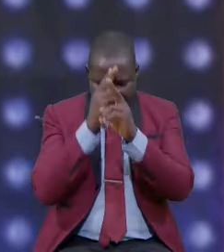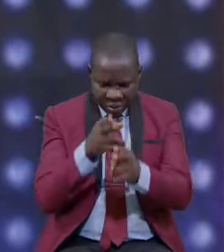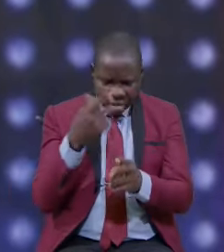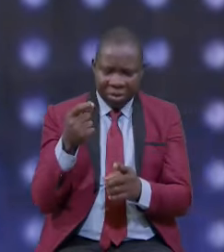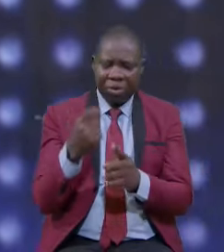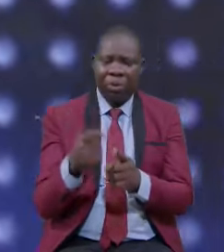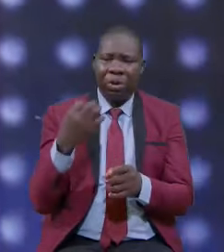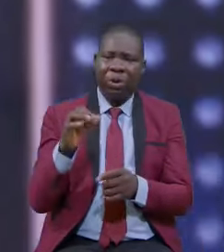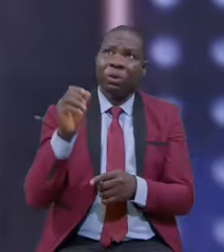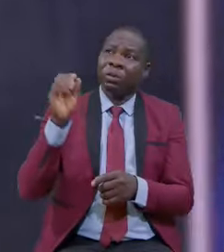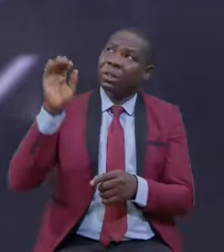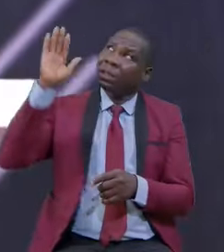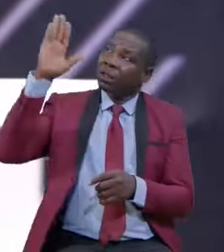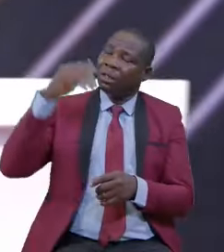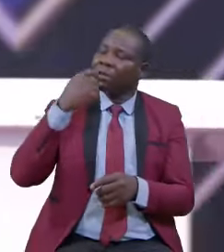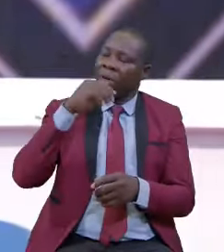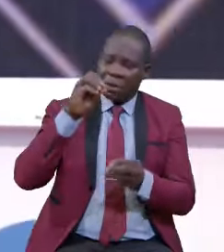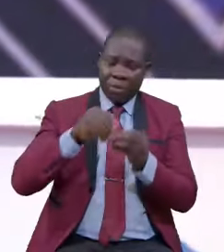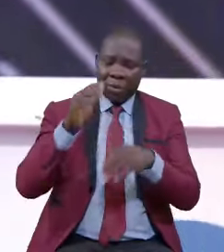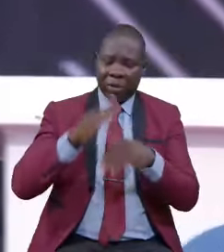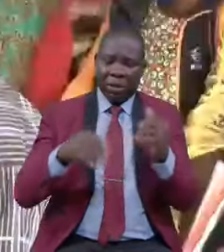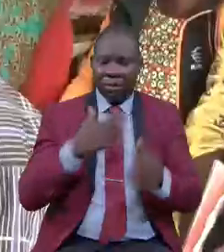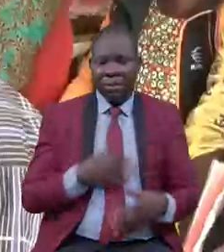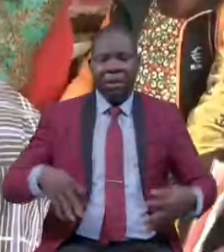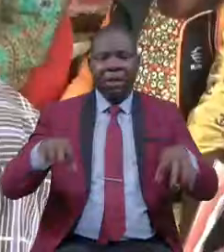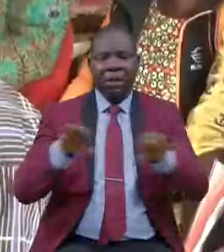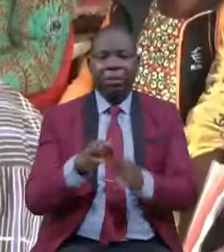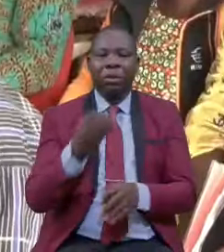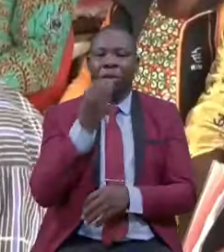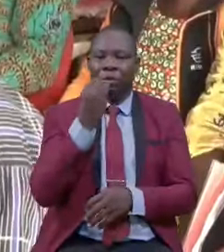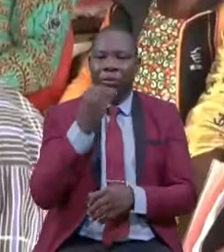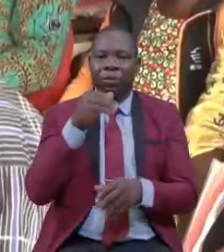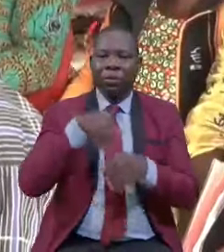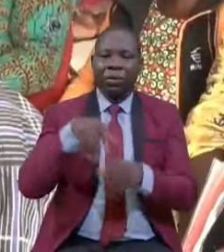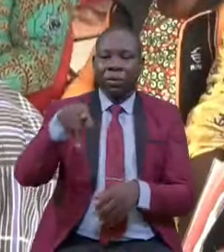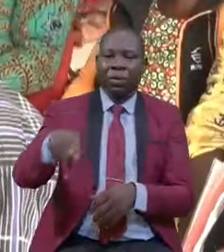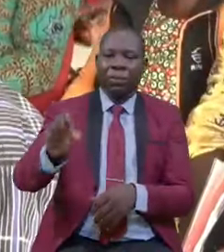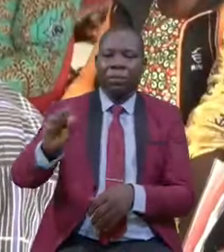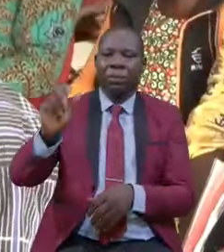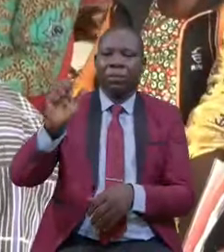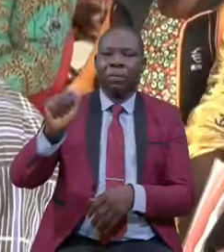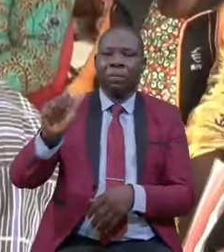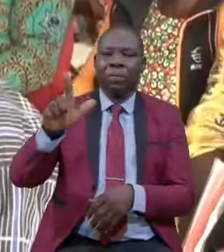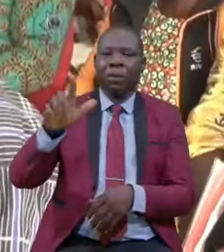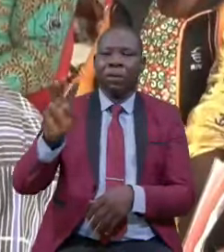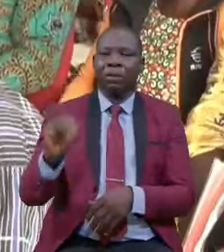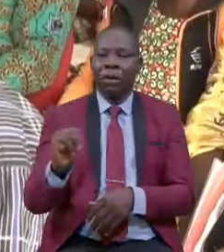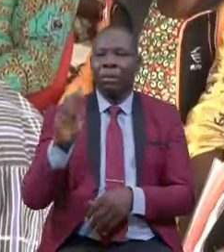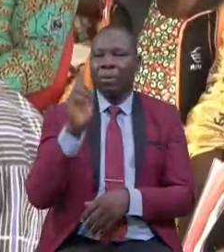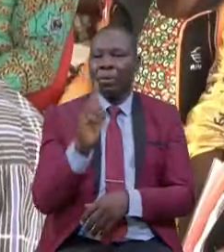than my necessary food. Look at Psalm 119, and we're reading from verse